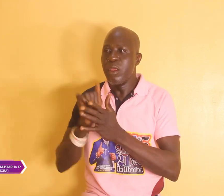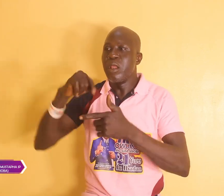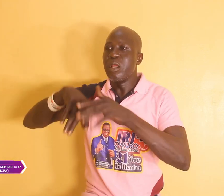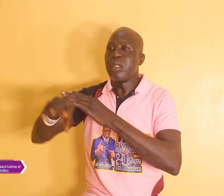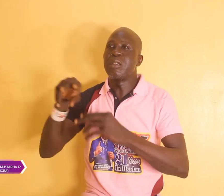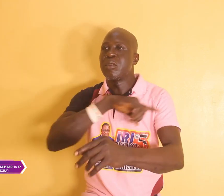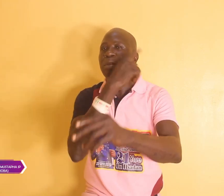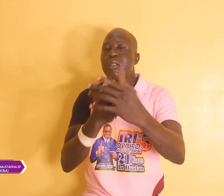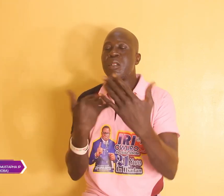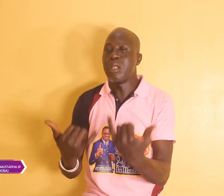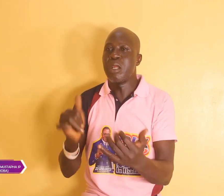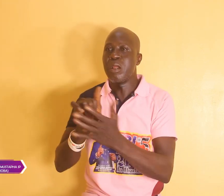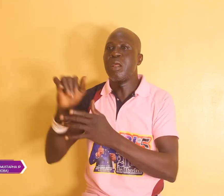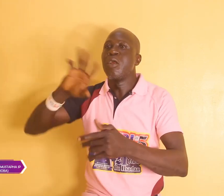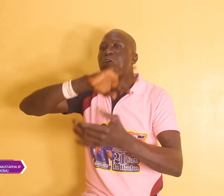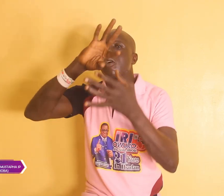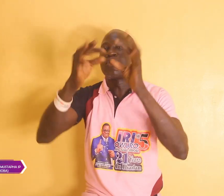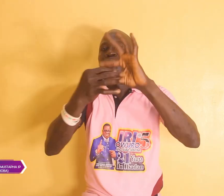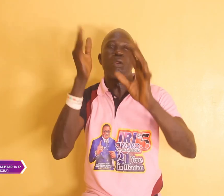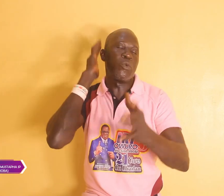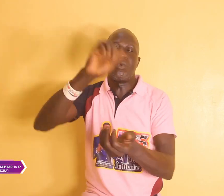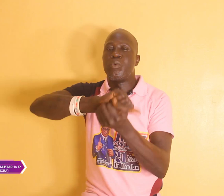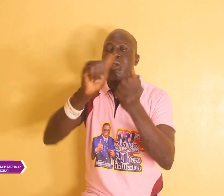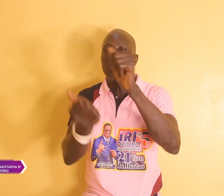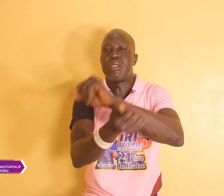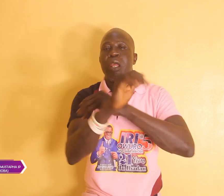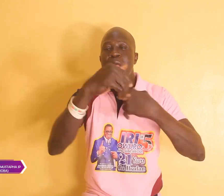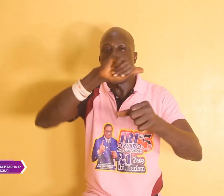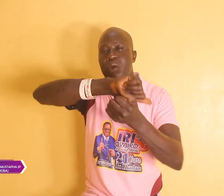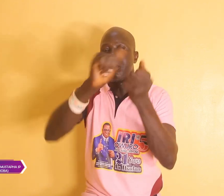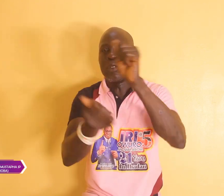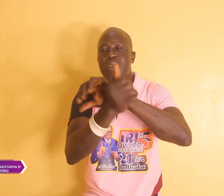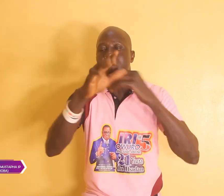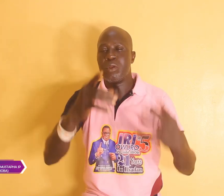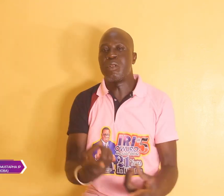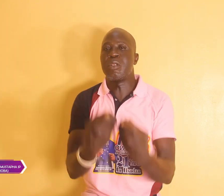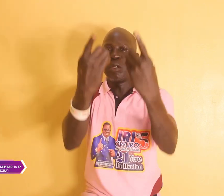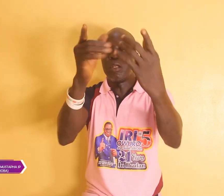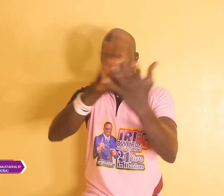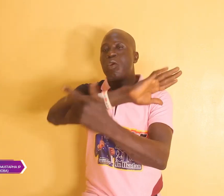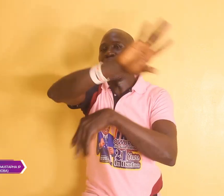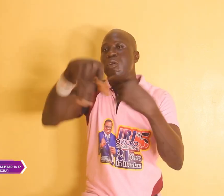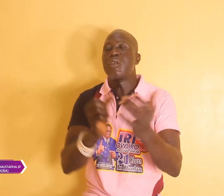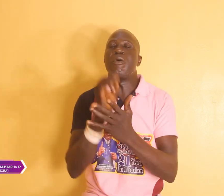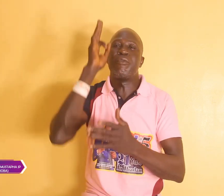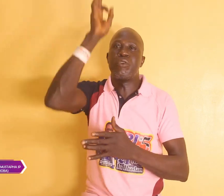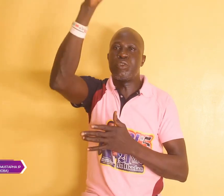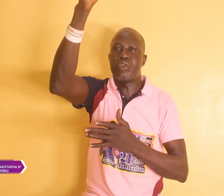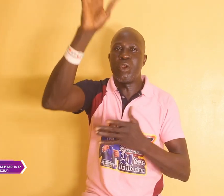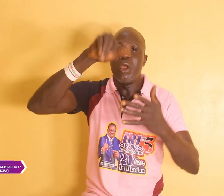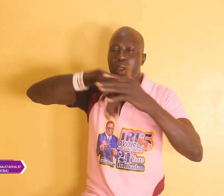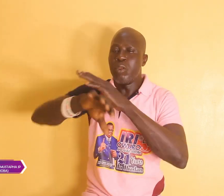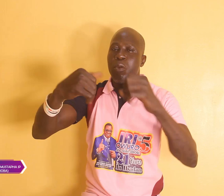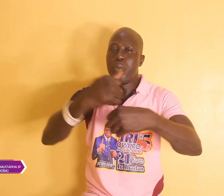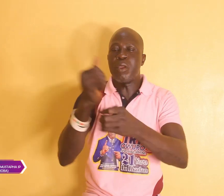lati iseju yi from now henceforth itere yi pada your story will change atu eyan mo re se will write your destiny atu ojo waju re se will write your future o